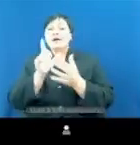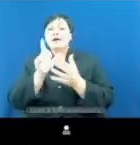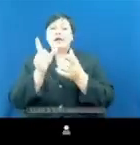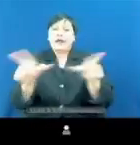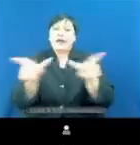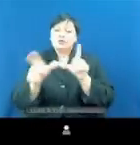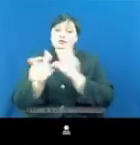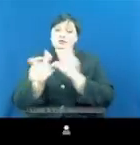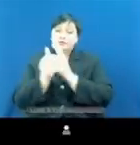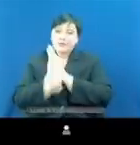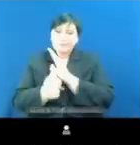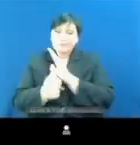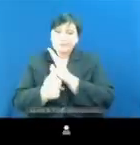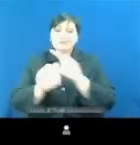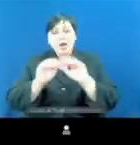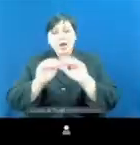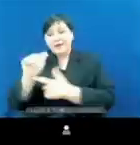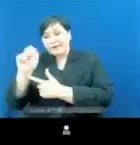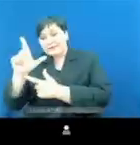of ASL and English.